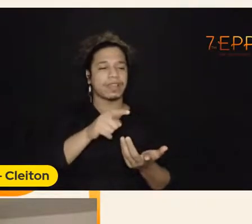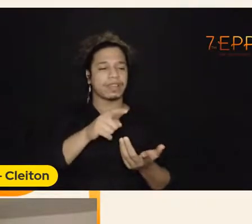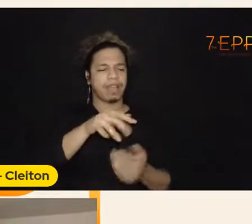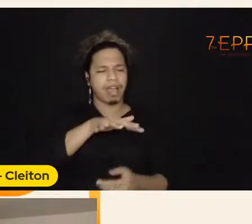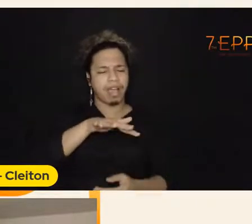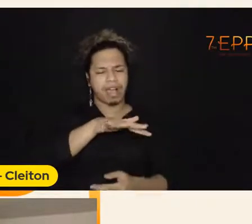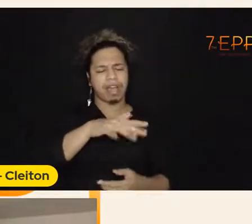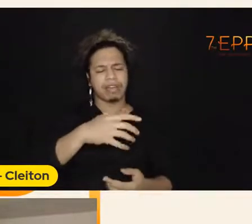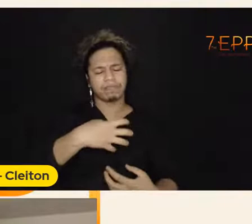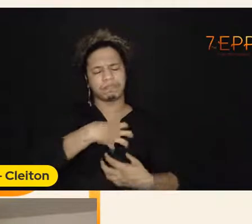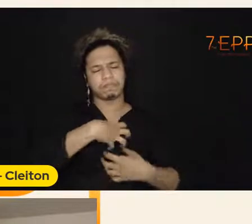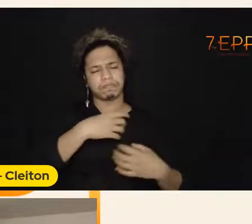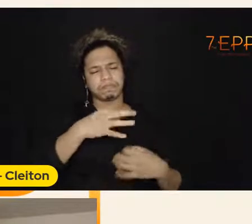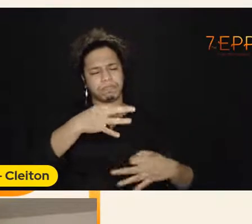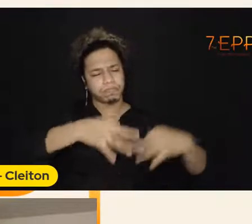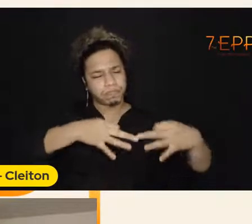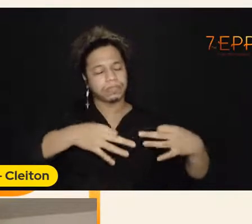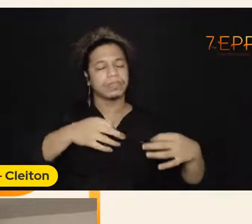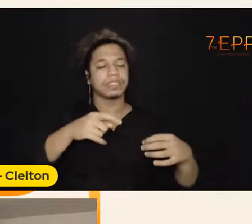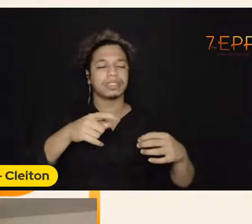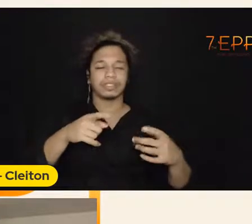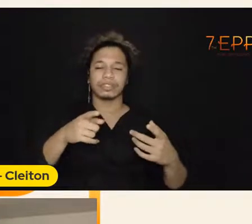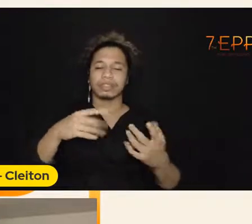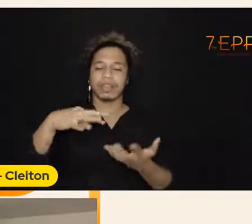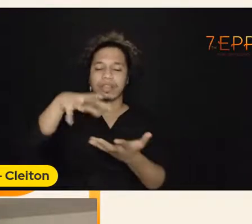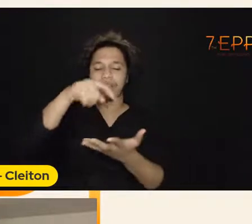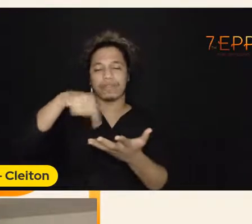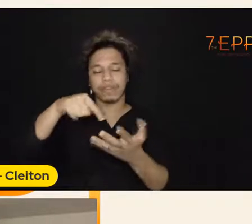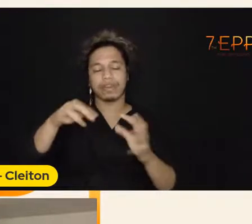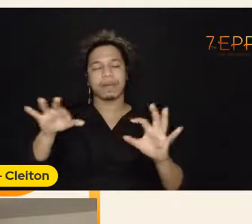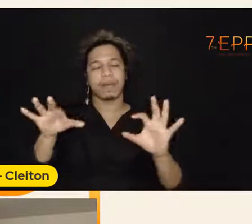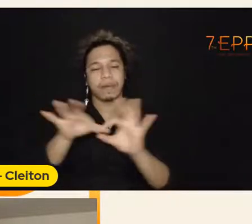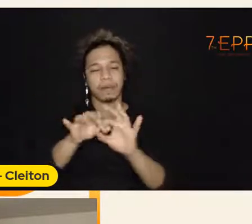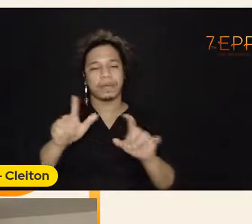together, and it's justice. And then I will